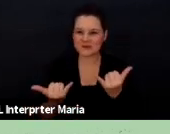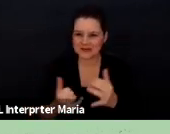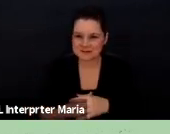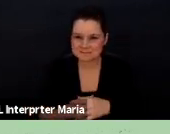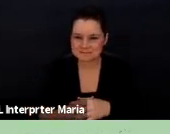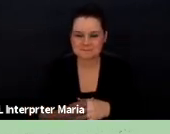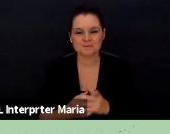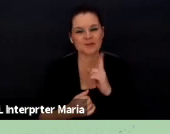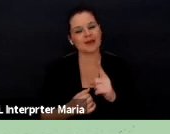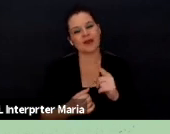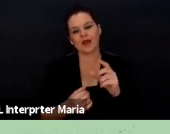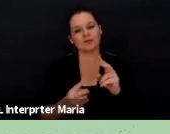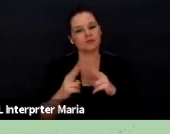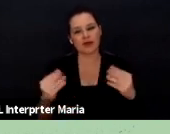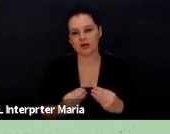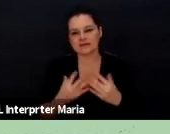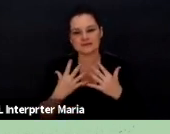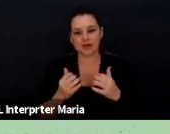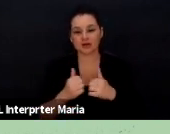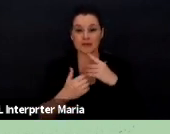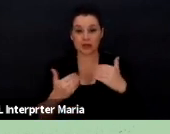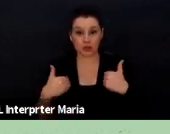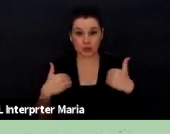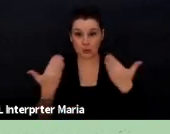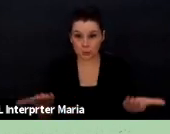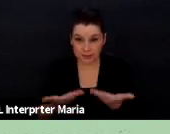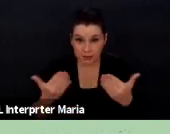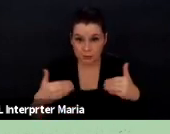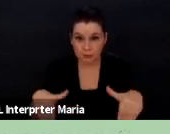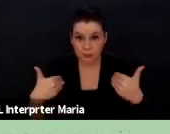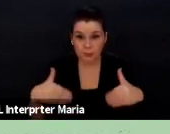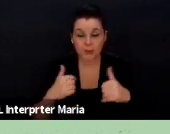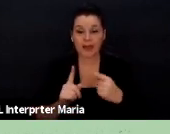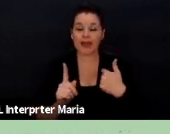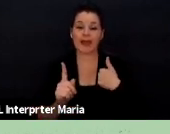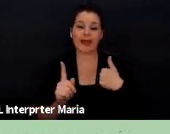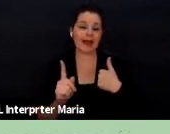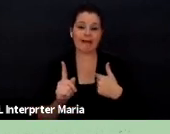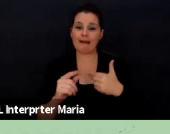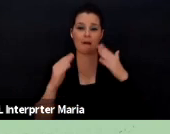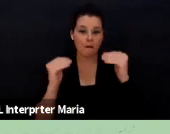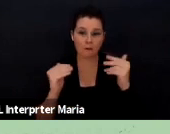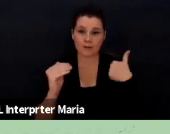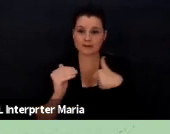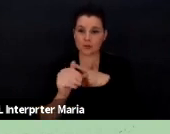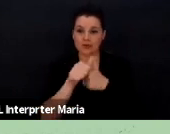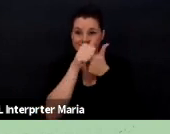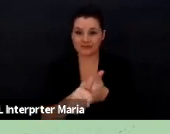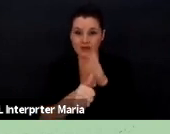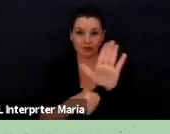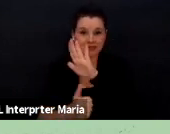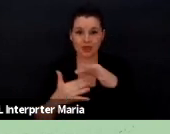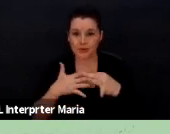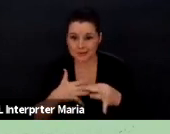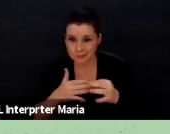I'm super inspired by the youth here, and I hope that we follow their leadership and